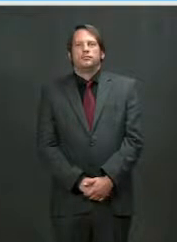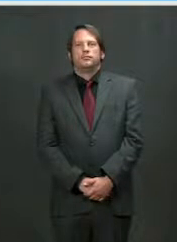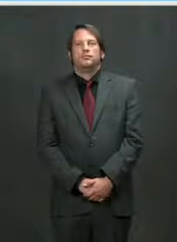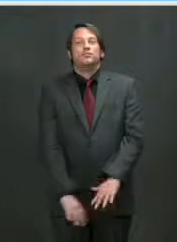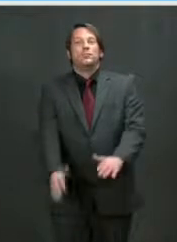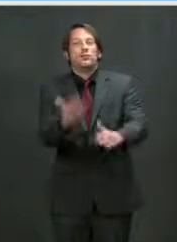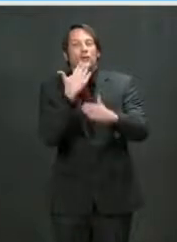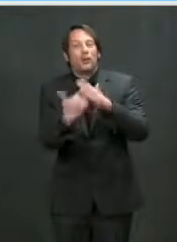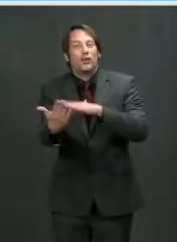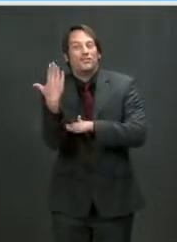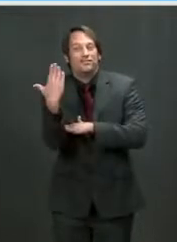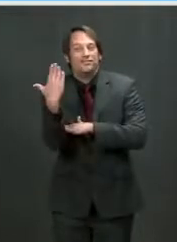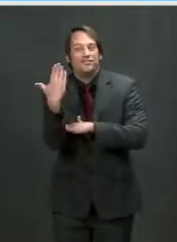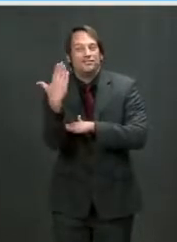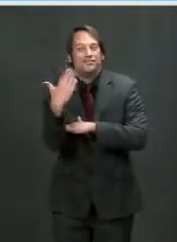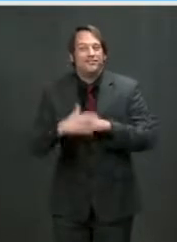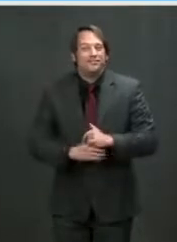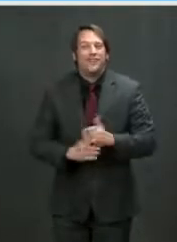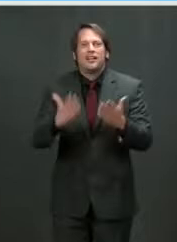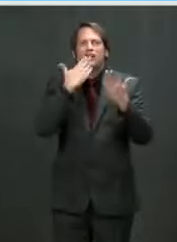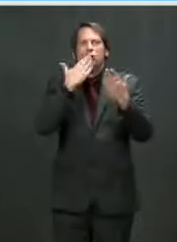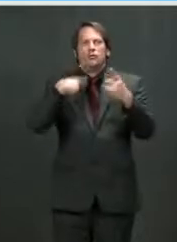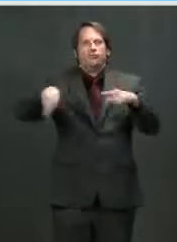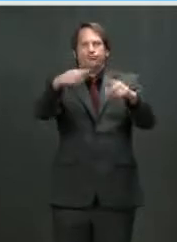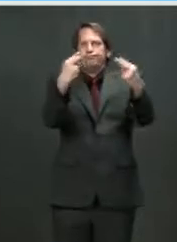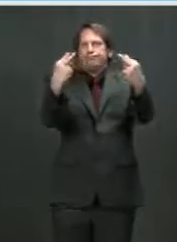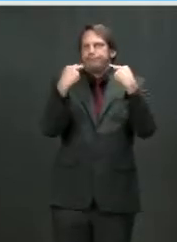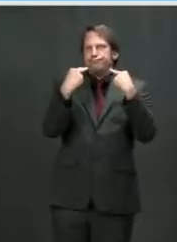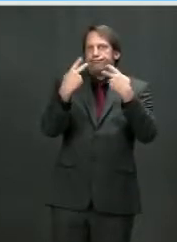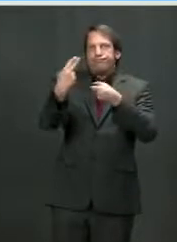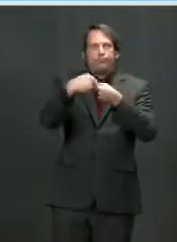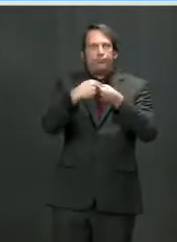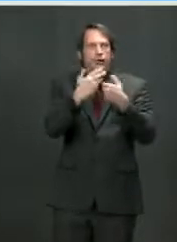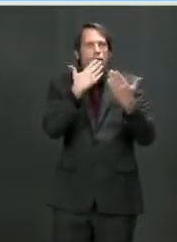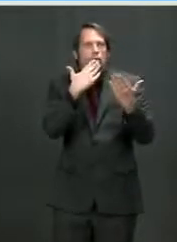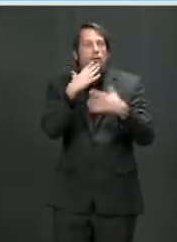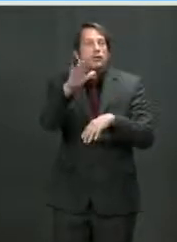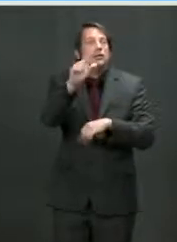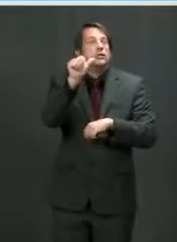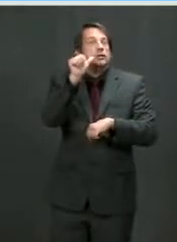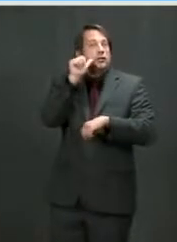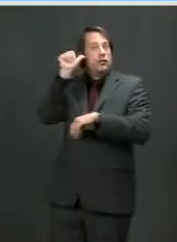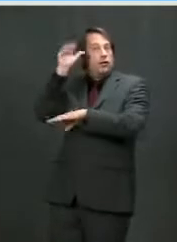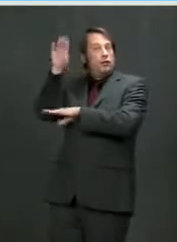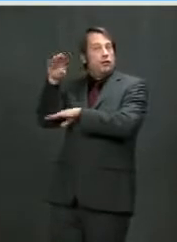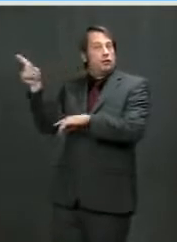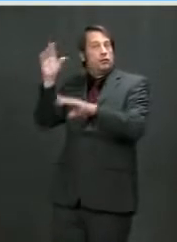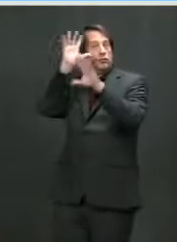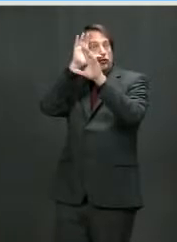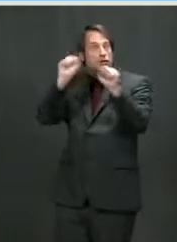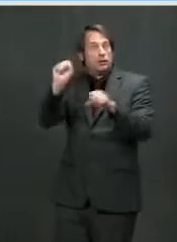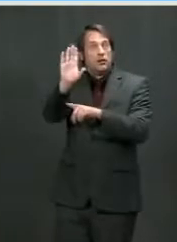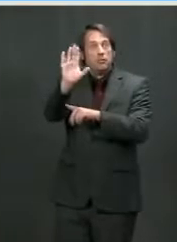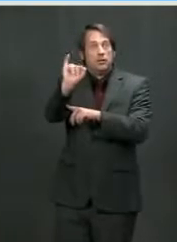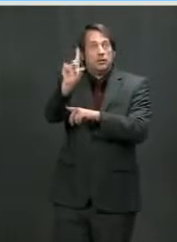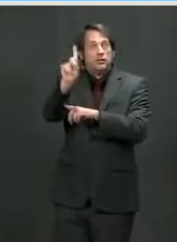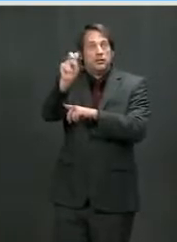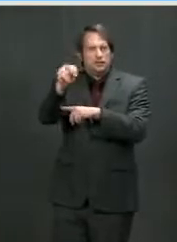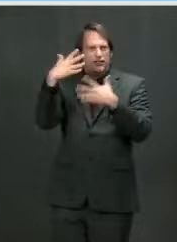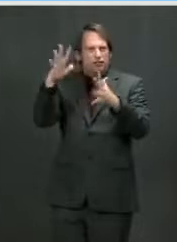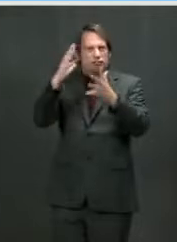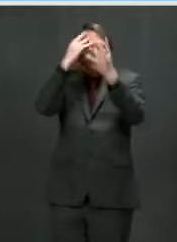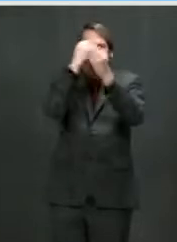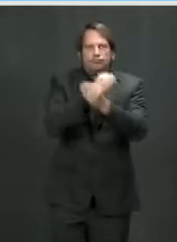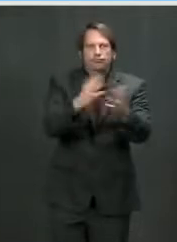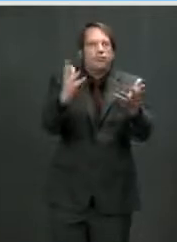Good morning. Thank you for joining us. Yesterday afternoon, President Biden delivered a report to the nation on the progress